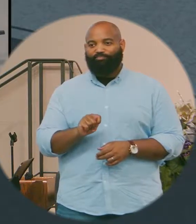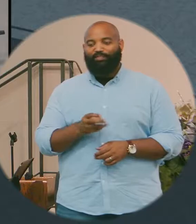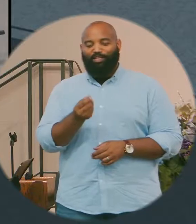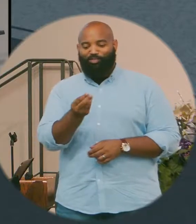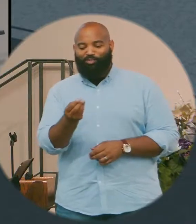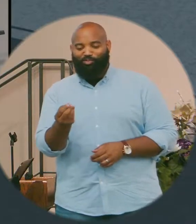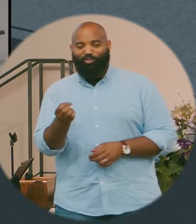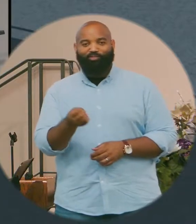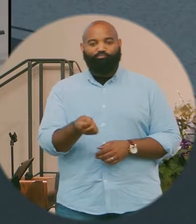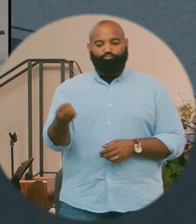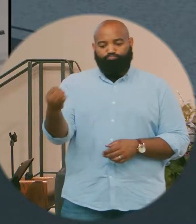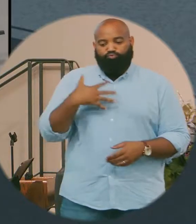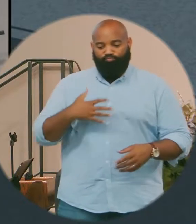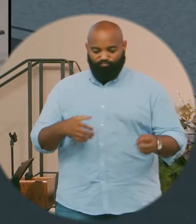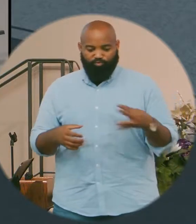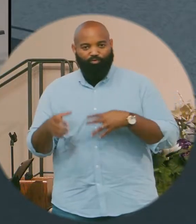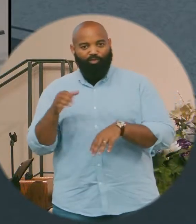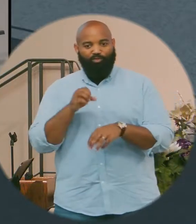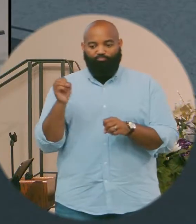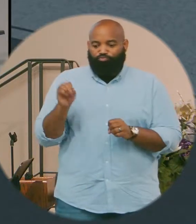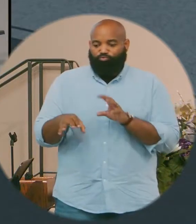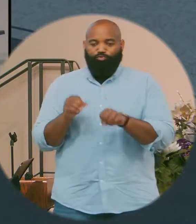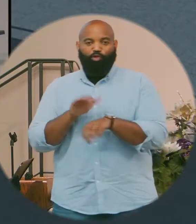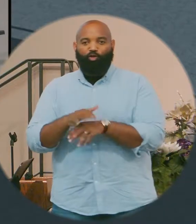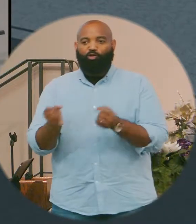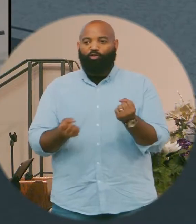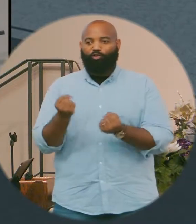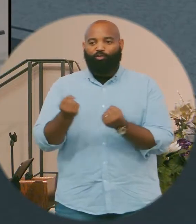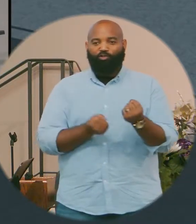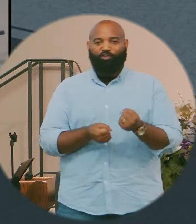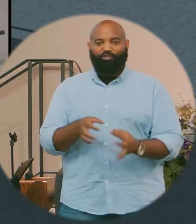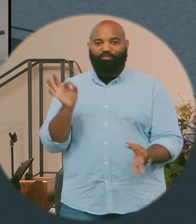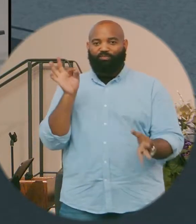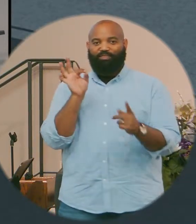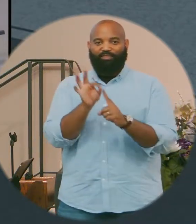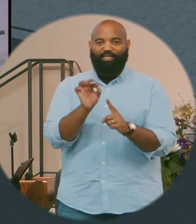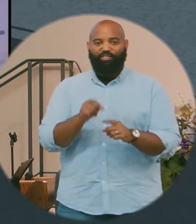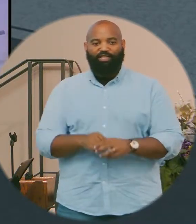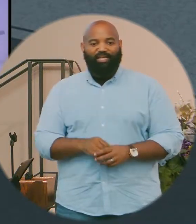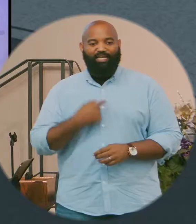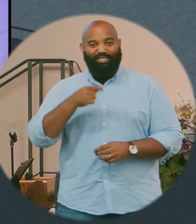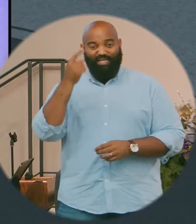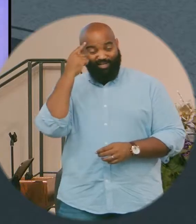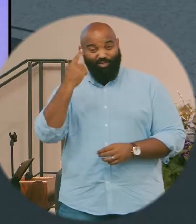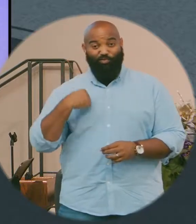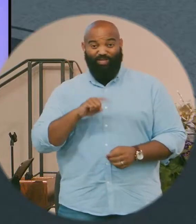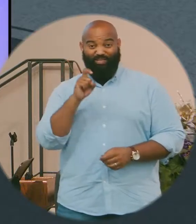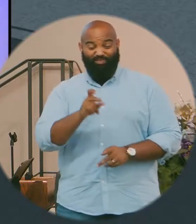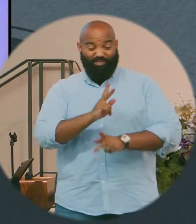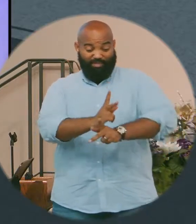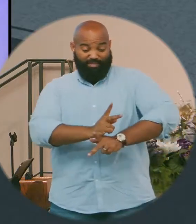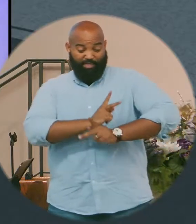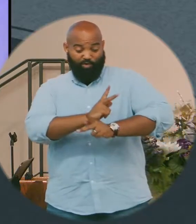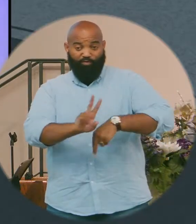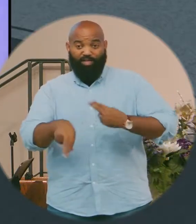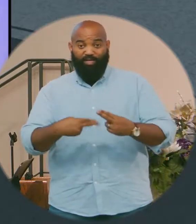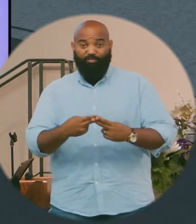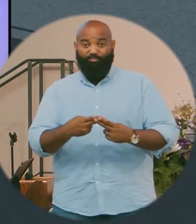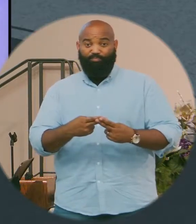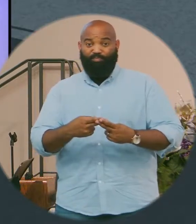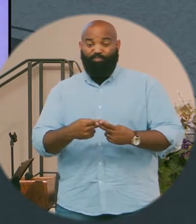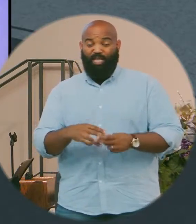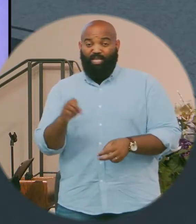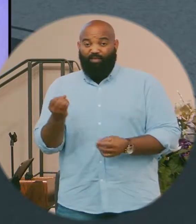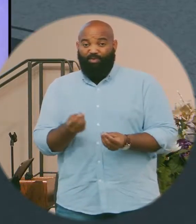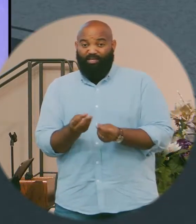that's why it's important that we have to be intentional, that we have to consecrate ourselves. And so what did David do